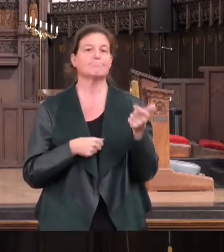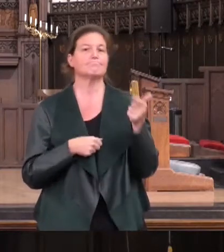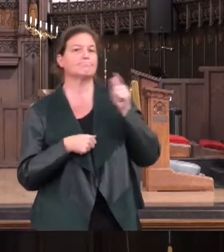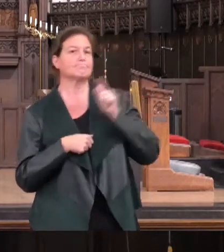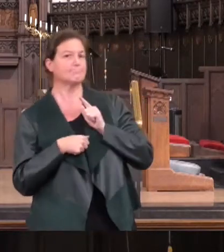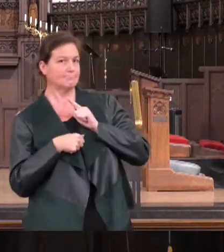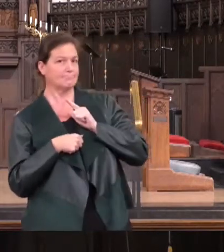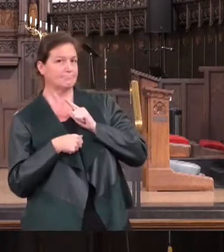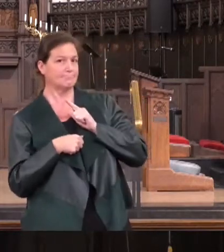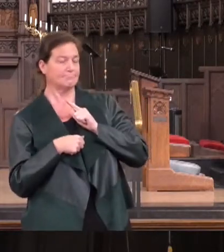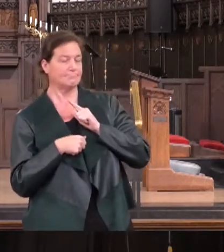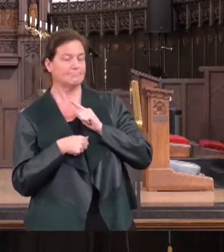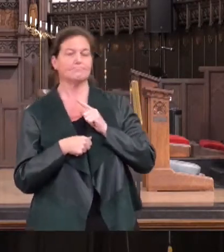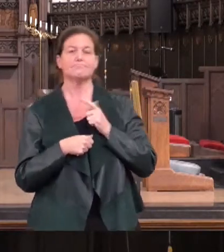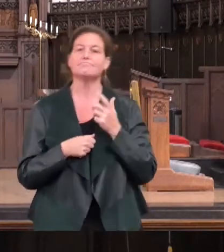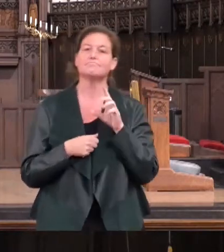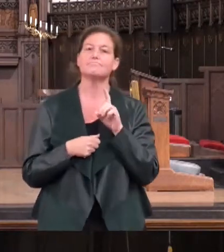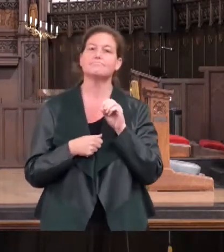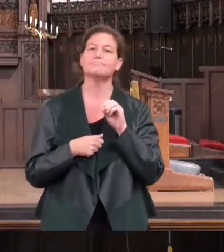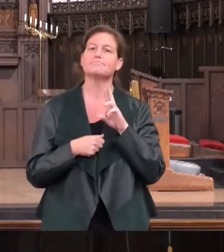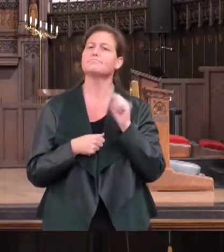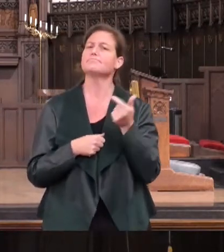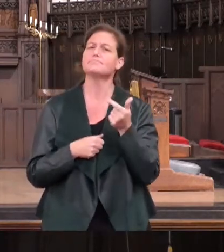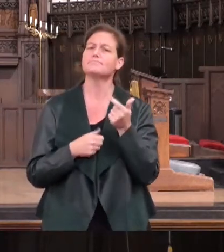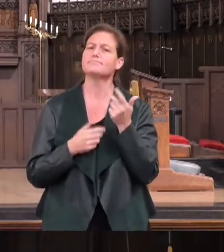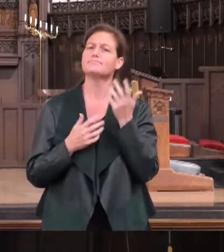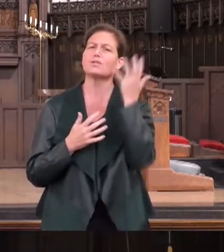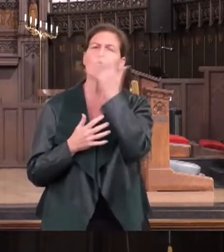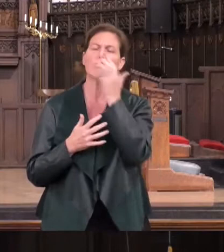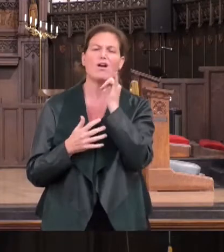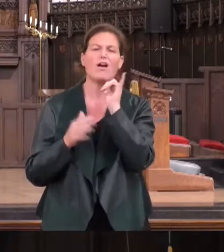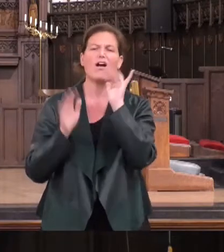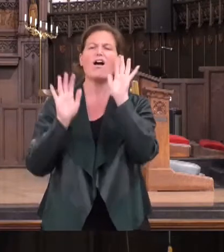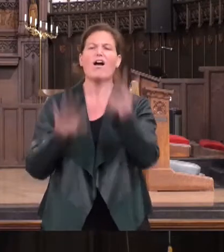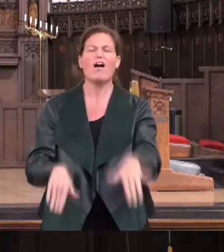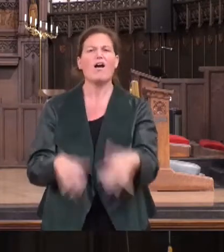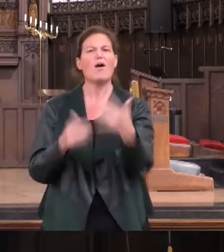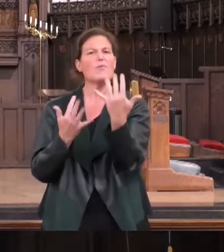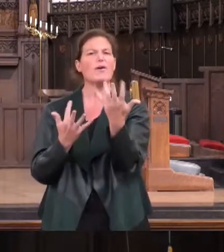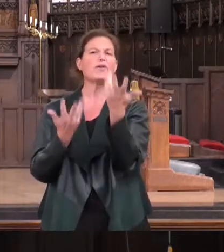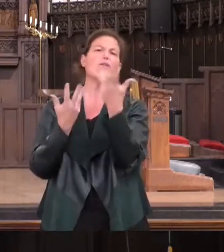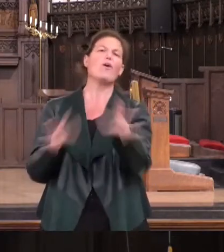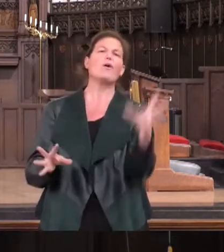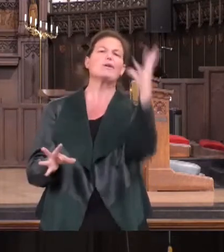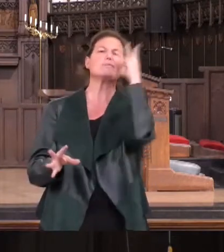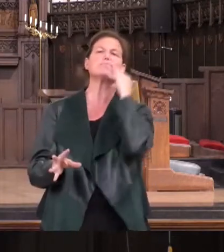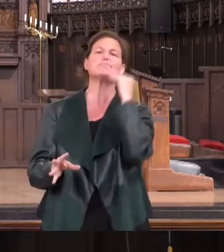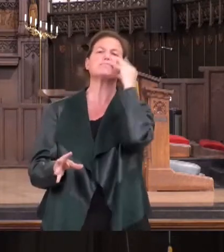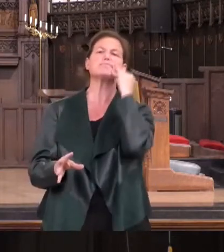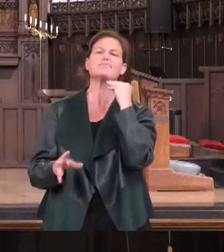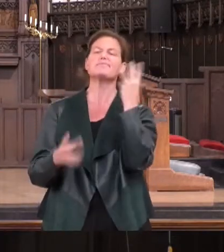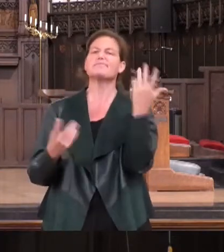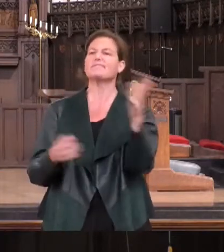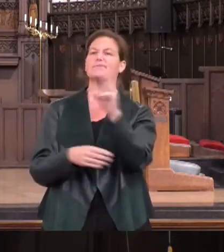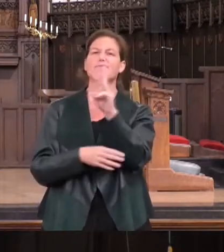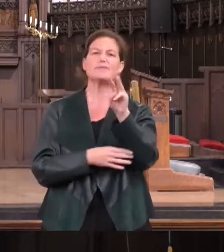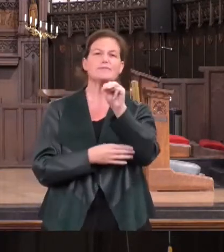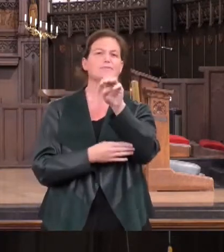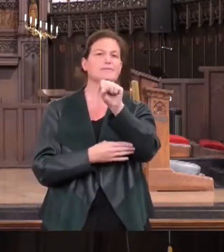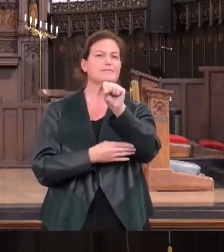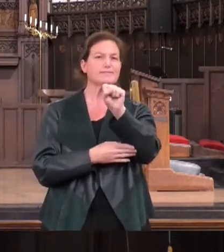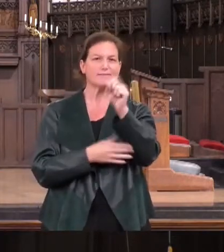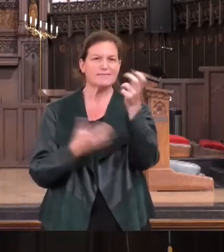out. Doug, what would it look like? Oh, wait, there's already a revolution going on in Western